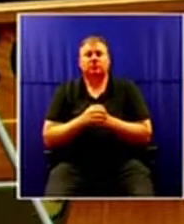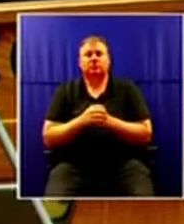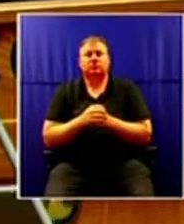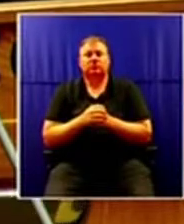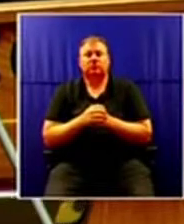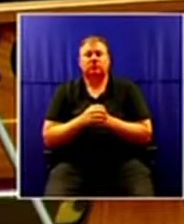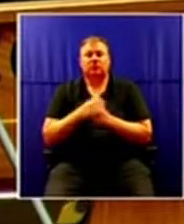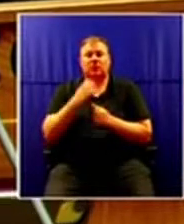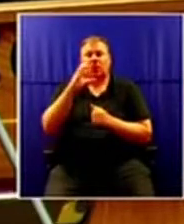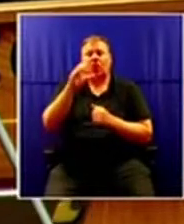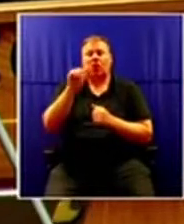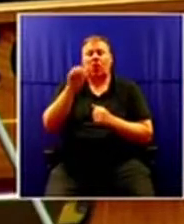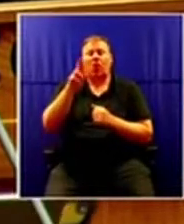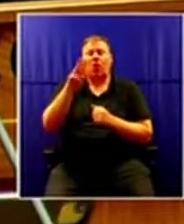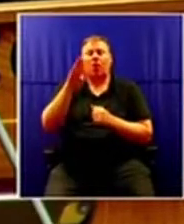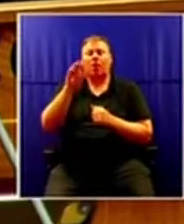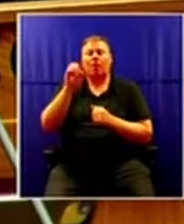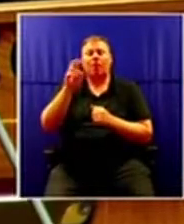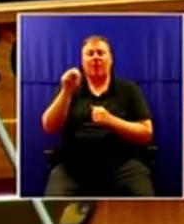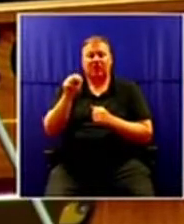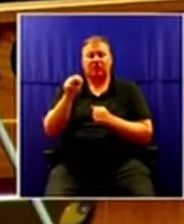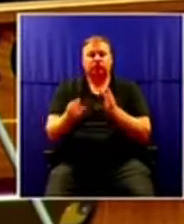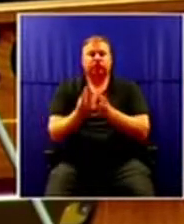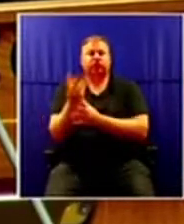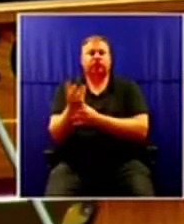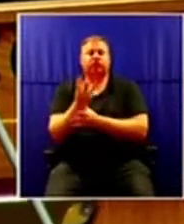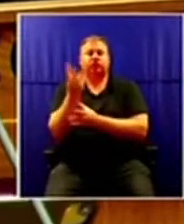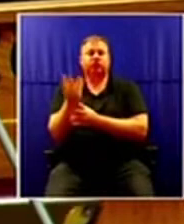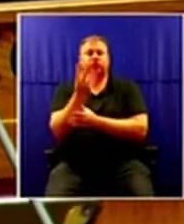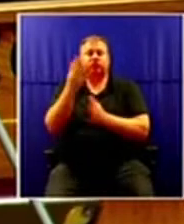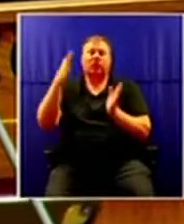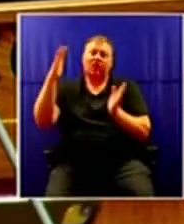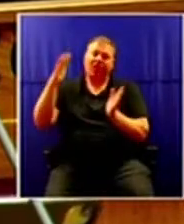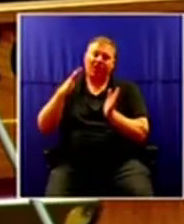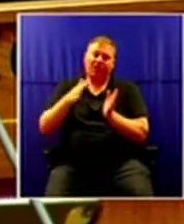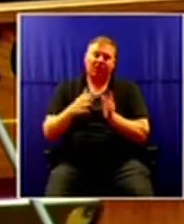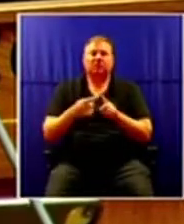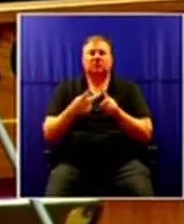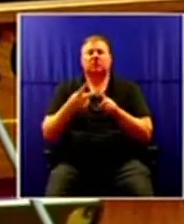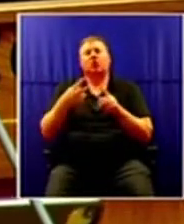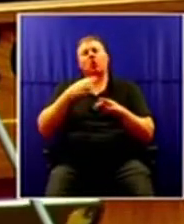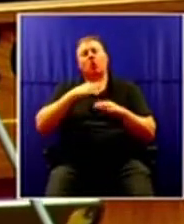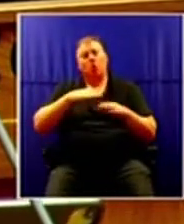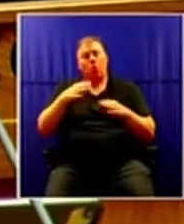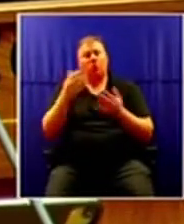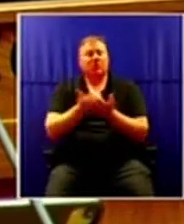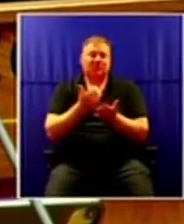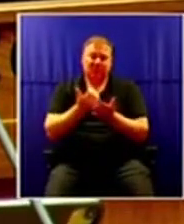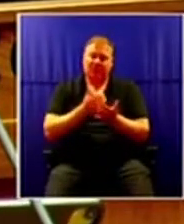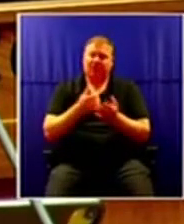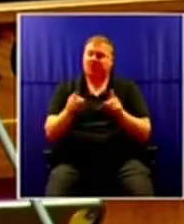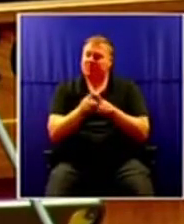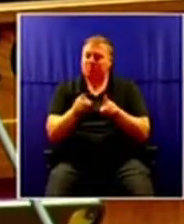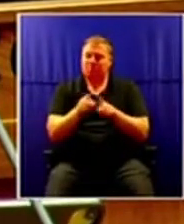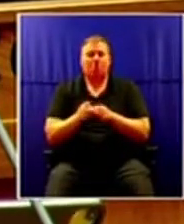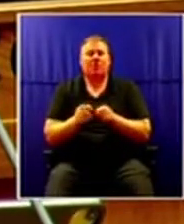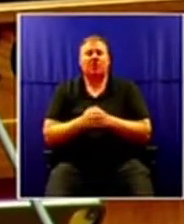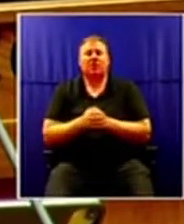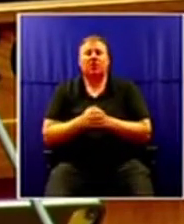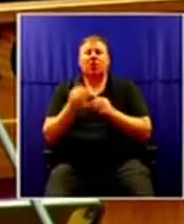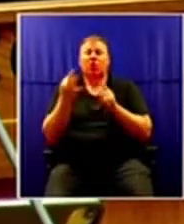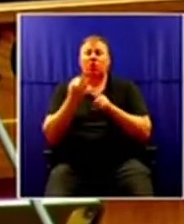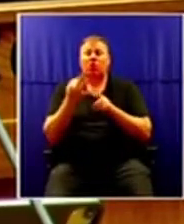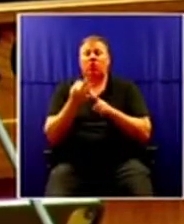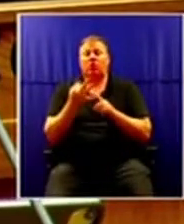carbon emissions and ensuring substantial water savings, our renewable energy program